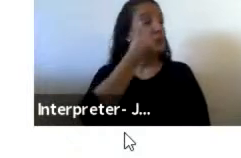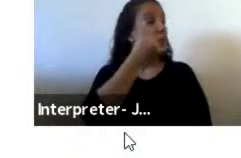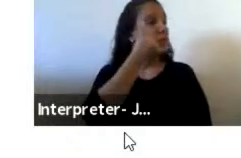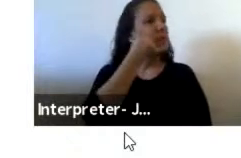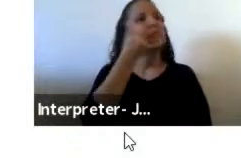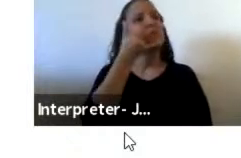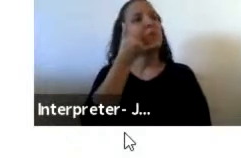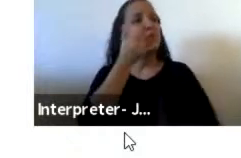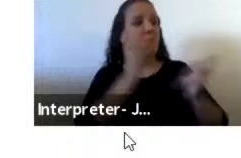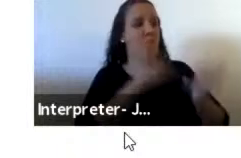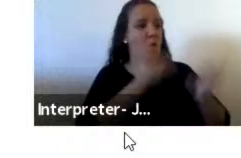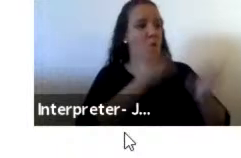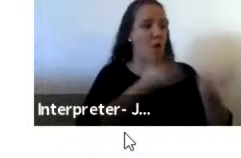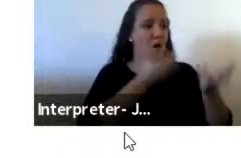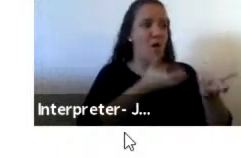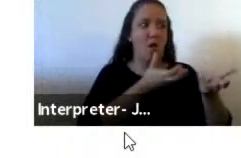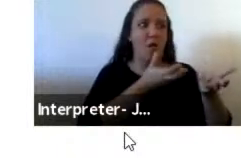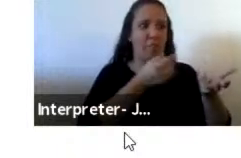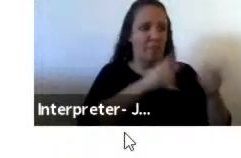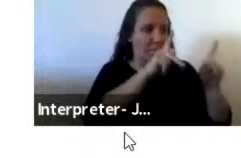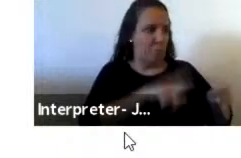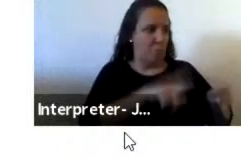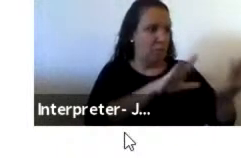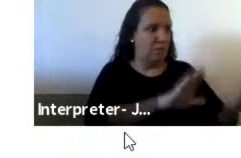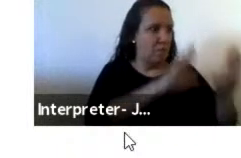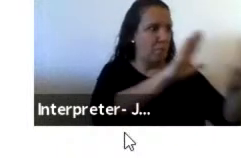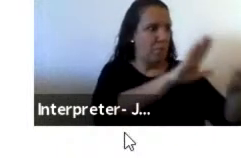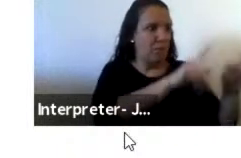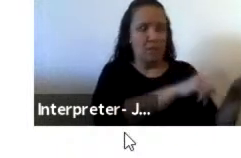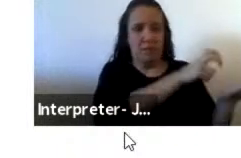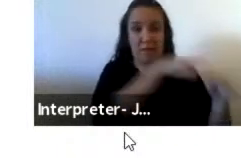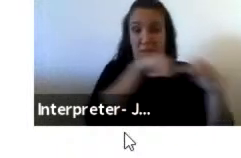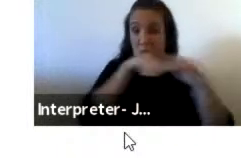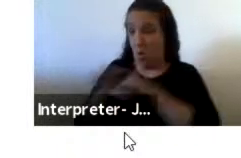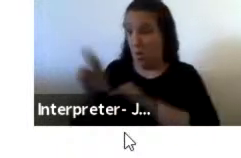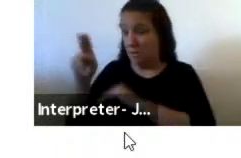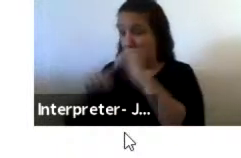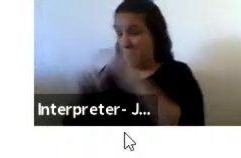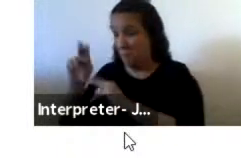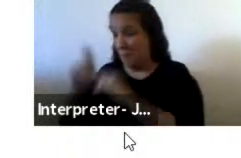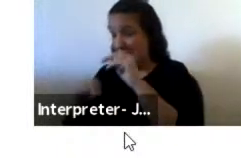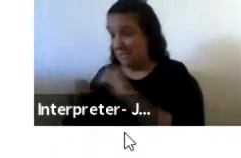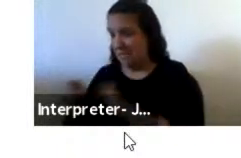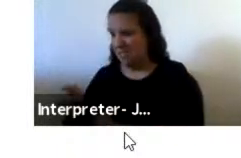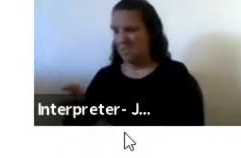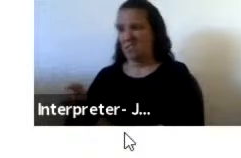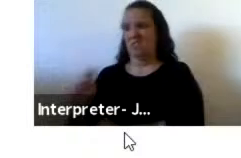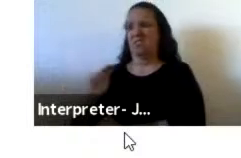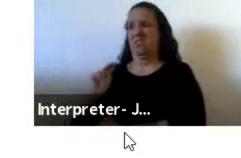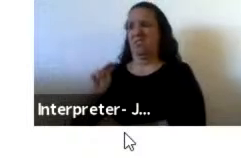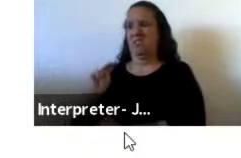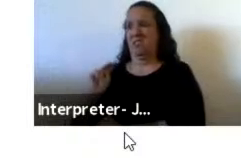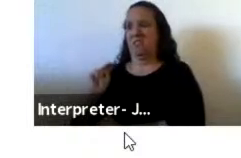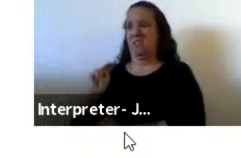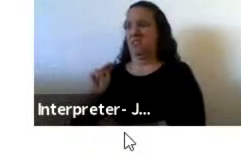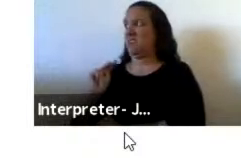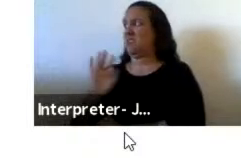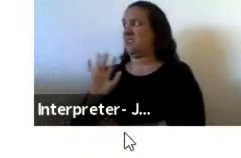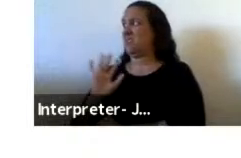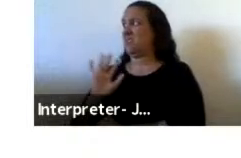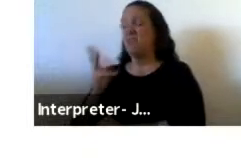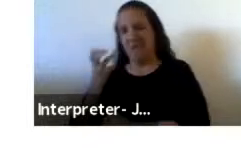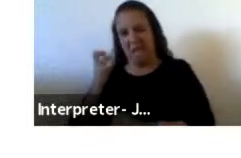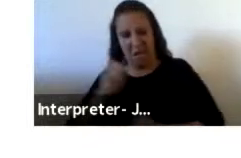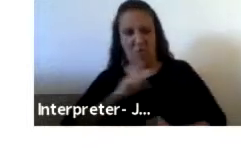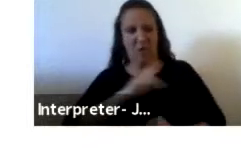phenomenal. And then when you go to the place of business, you're dealing with someone else that pretty much you sit back and I'm like, you know what? I want to talk to so-and-so